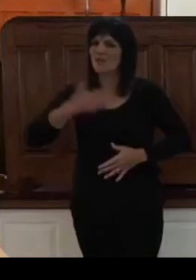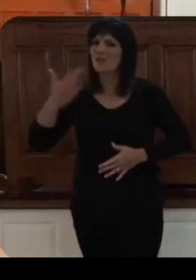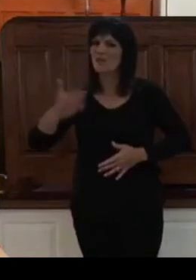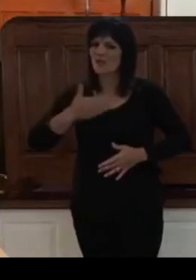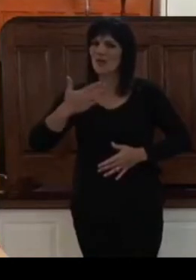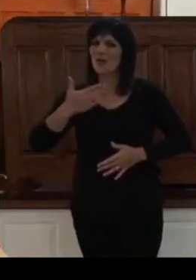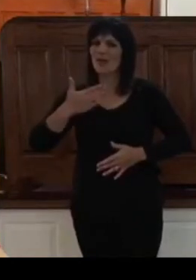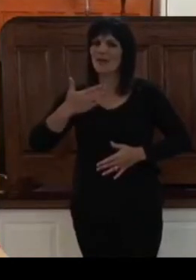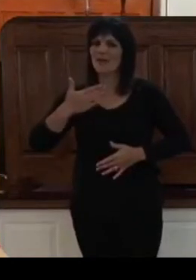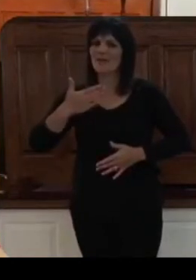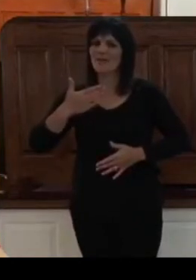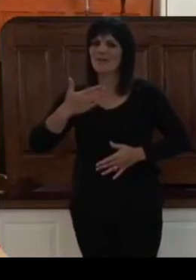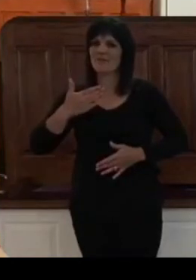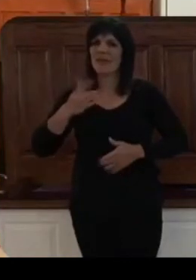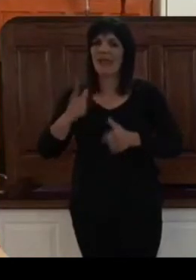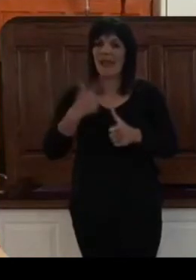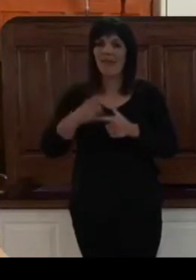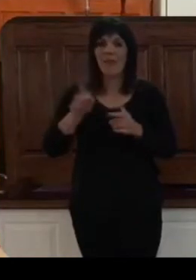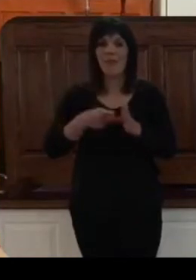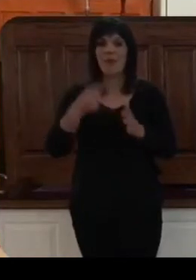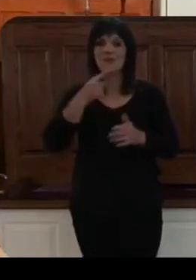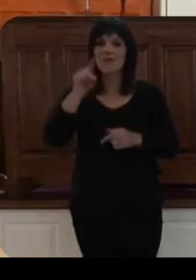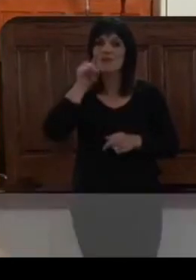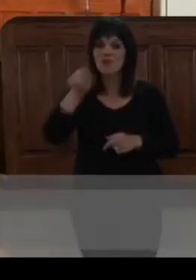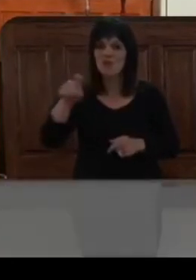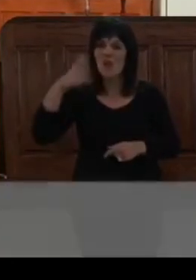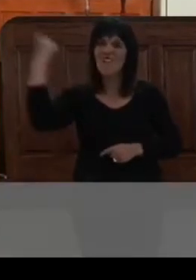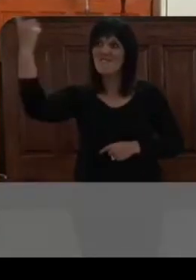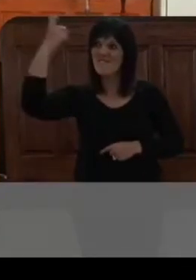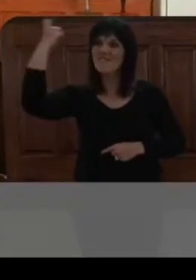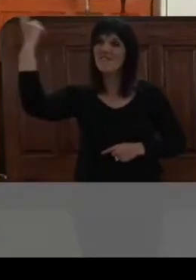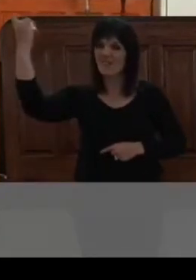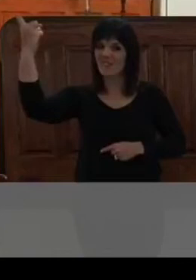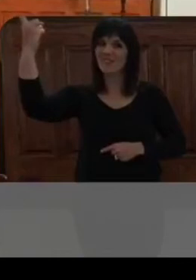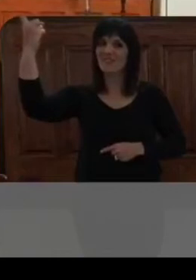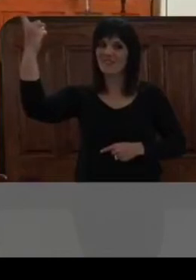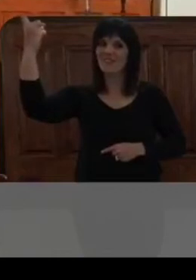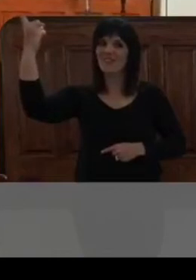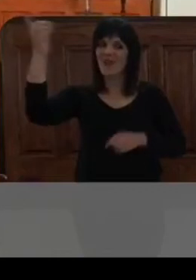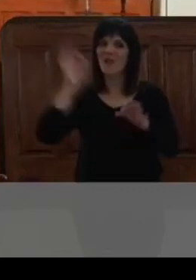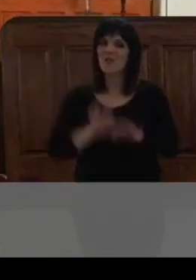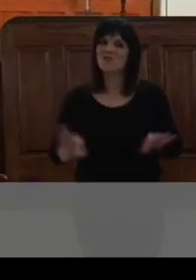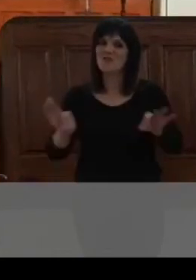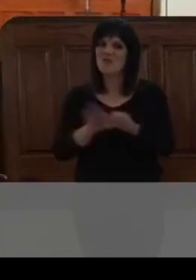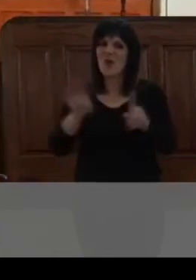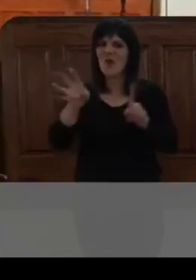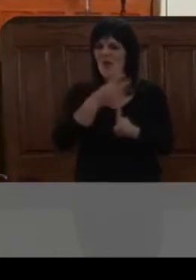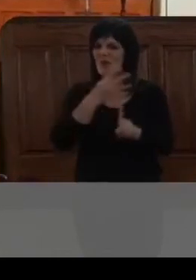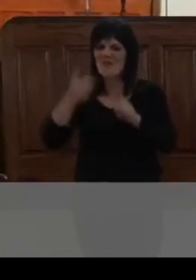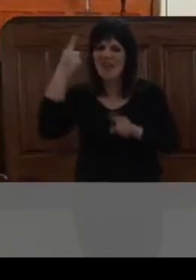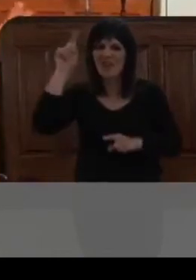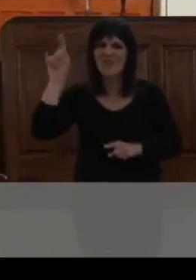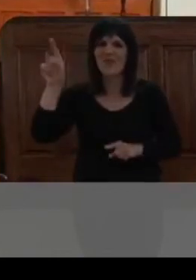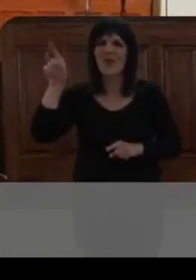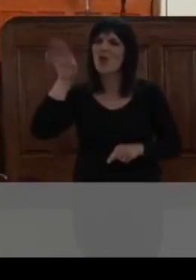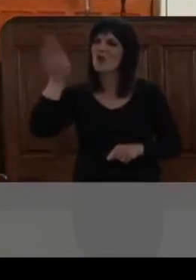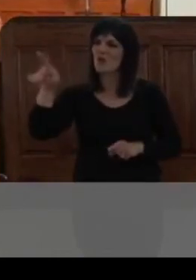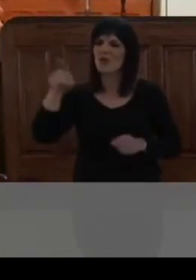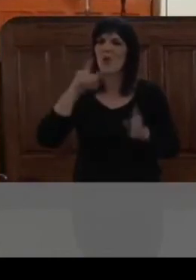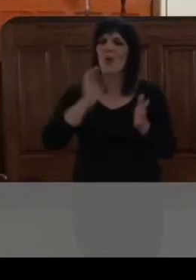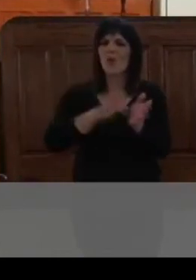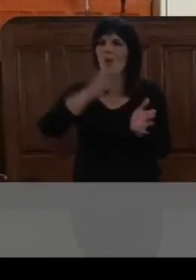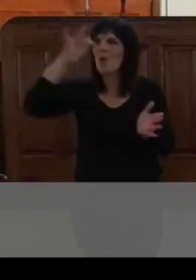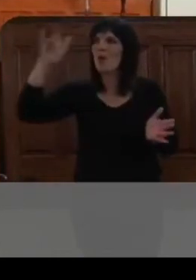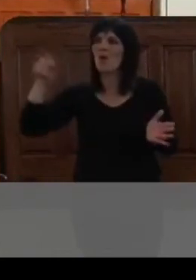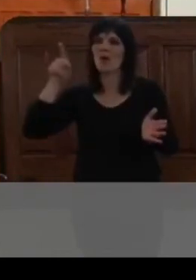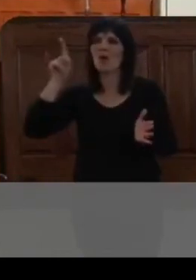victory. You're our victory. You're worth fighting for. This comes out when he says you're our glory, you're our crown. He's not